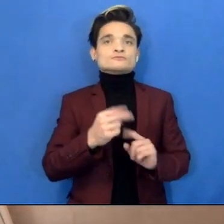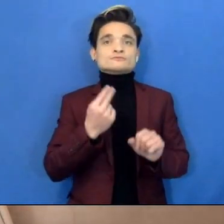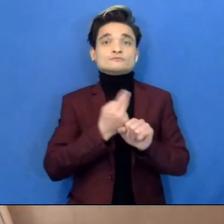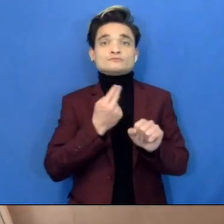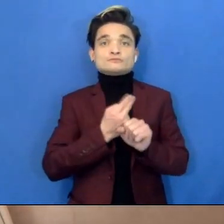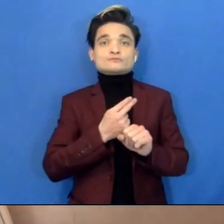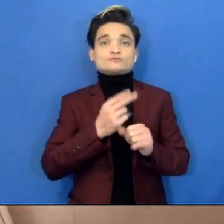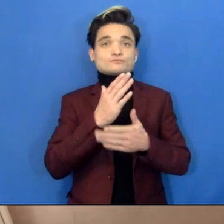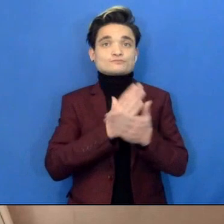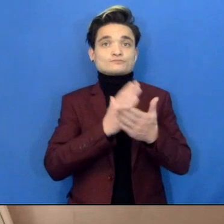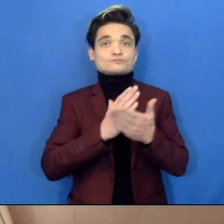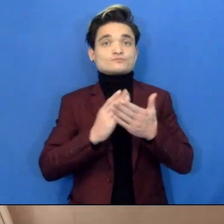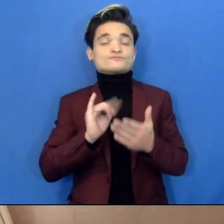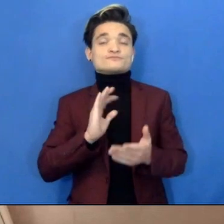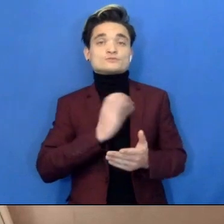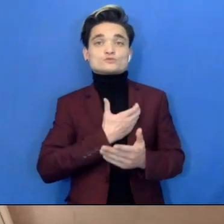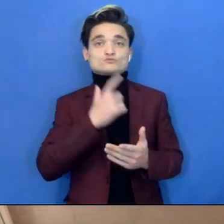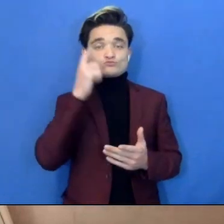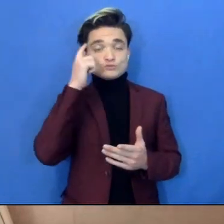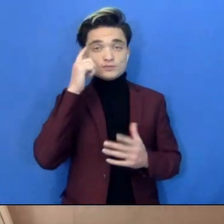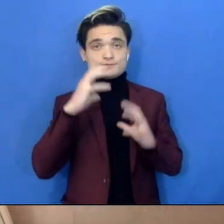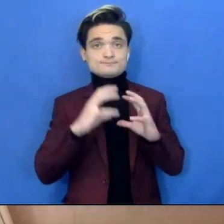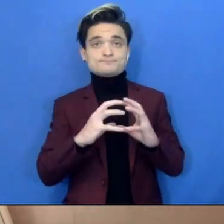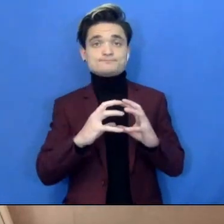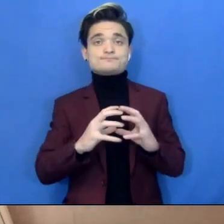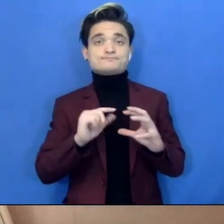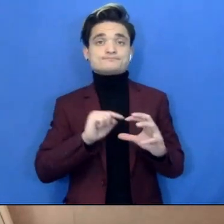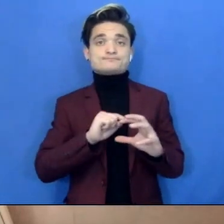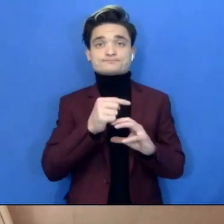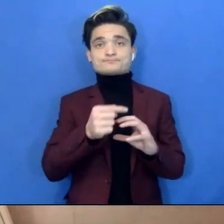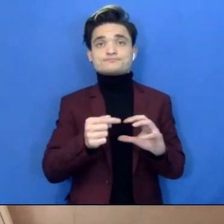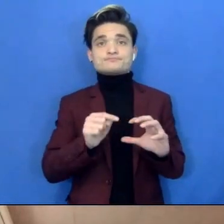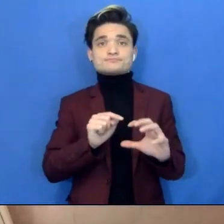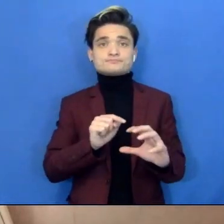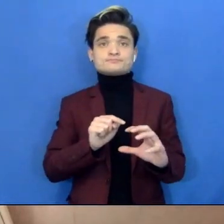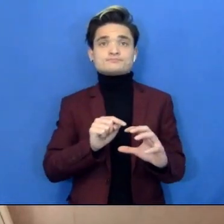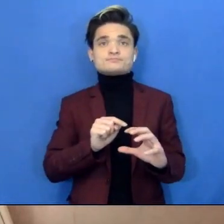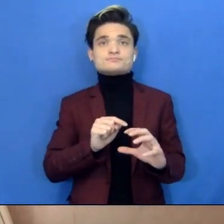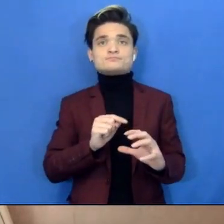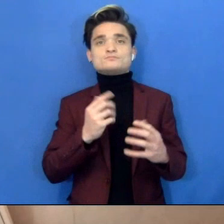bit the topic of let's say stereotypes in a way,